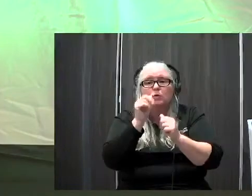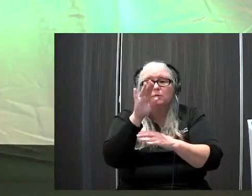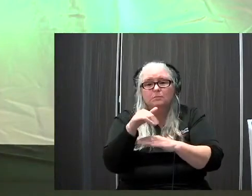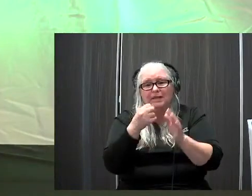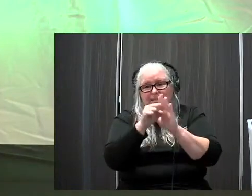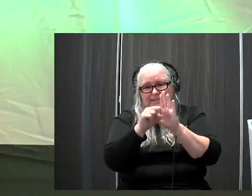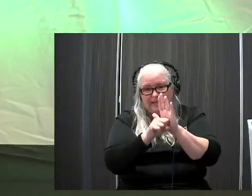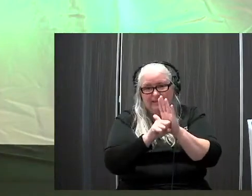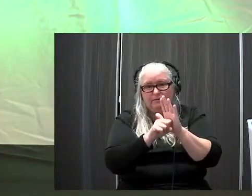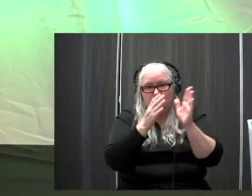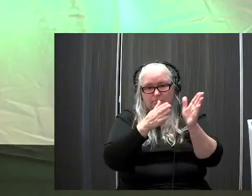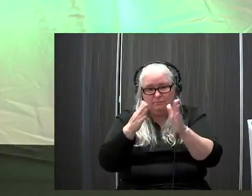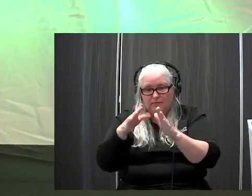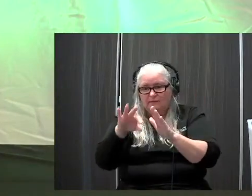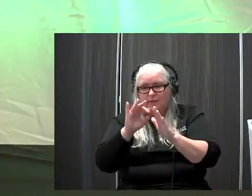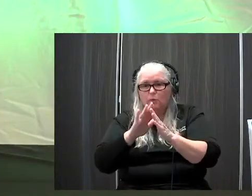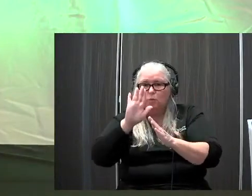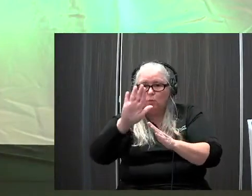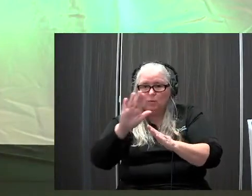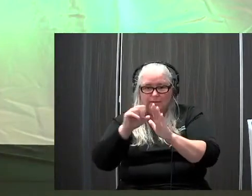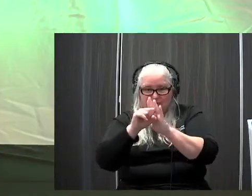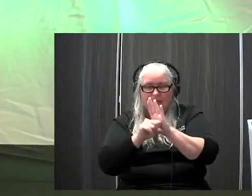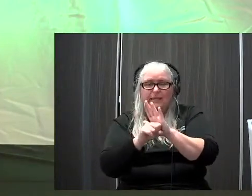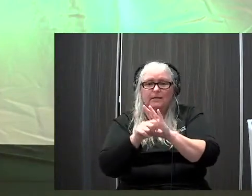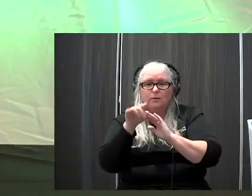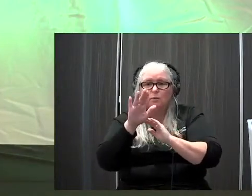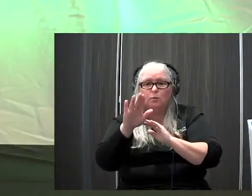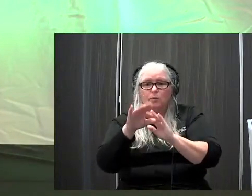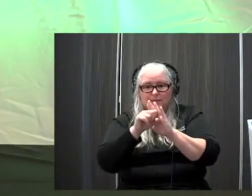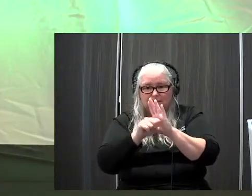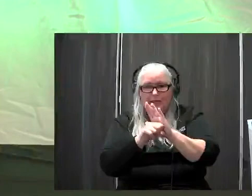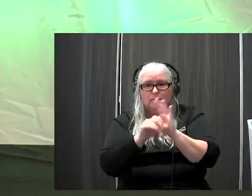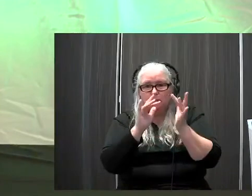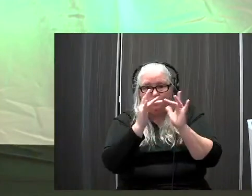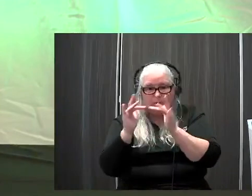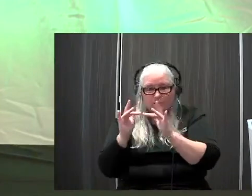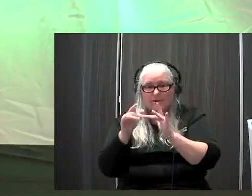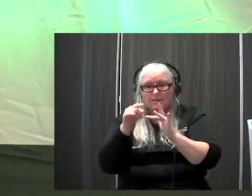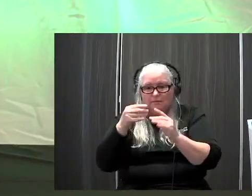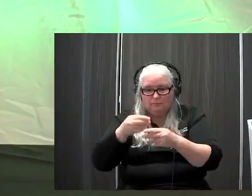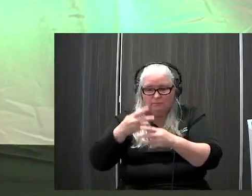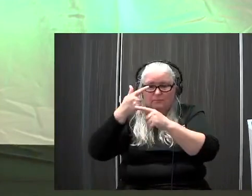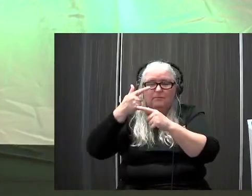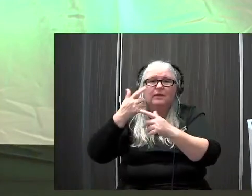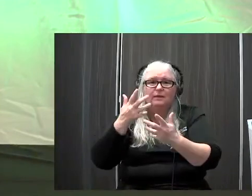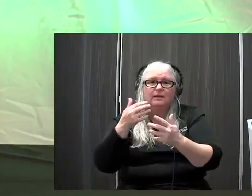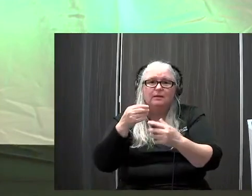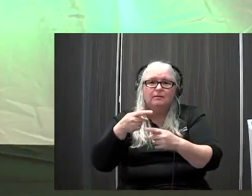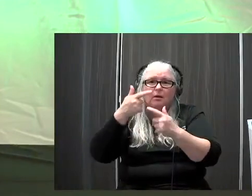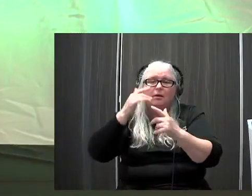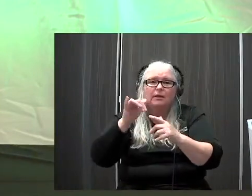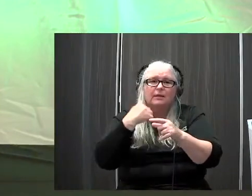find your specific state. And if you go to your state's website, pretty much like right there on the front and center.